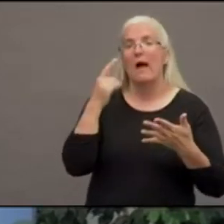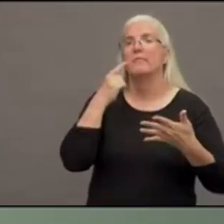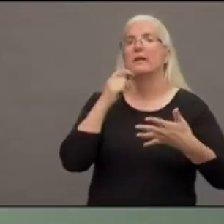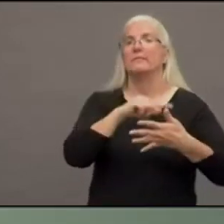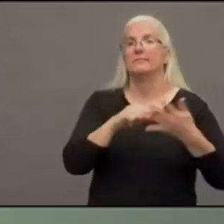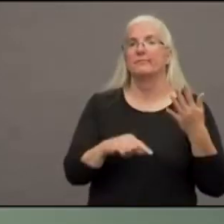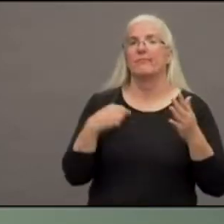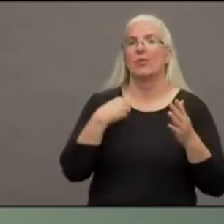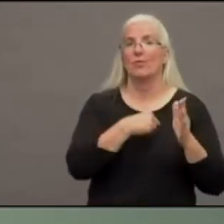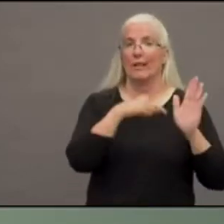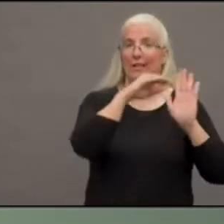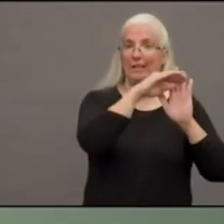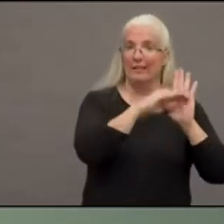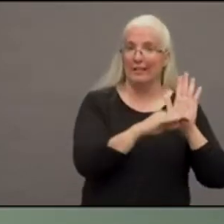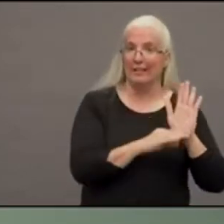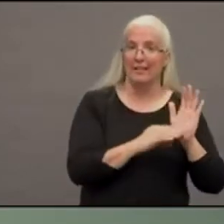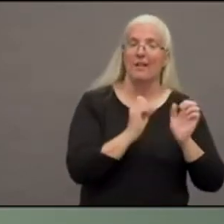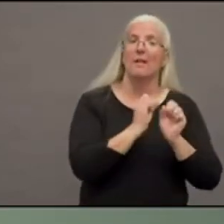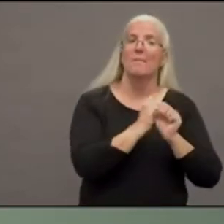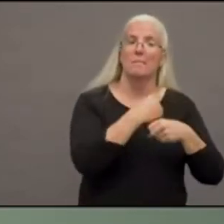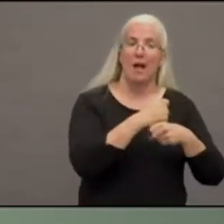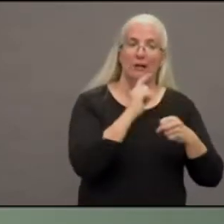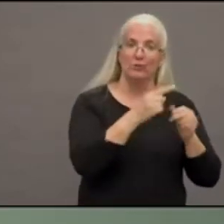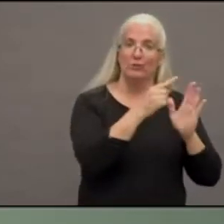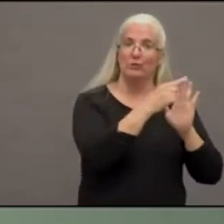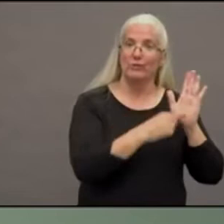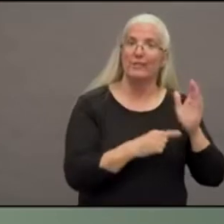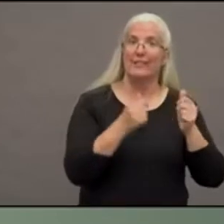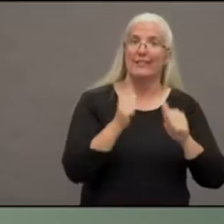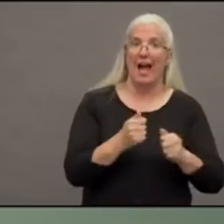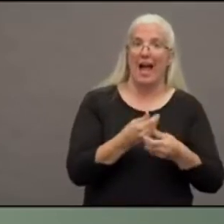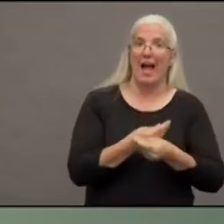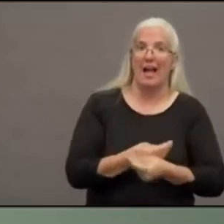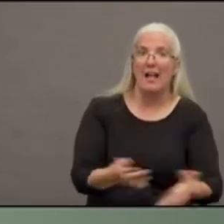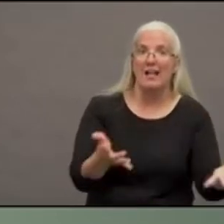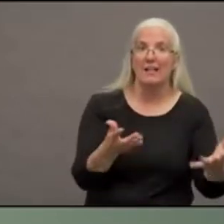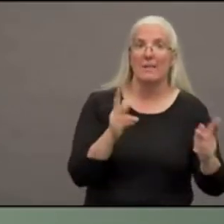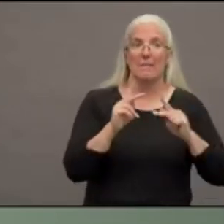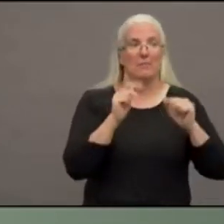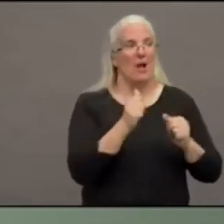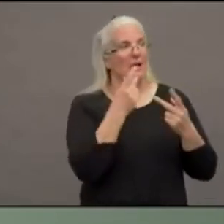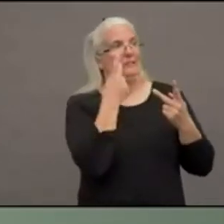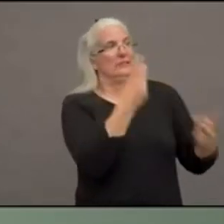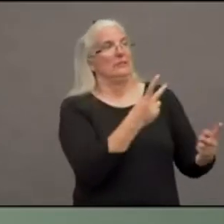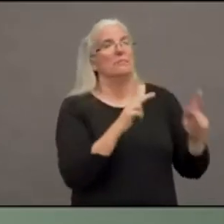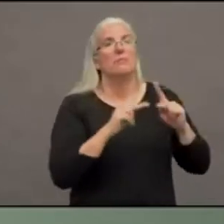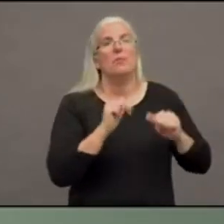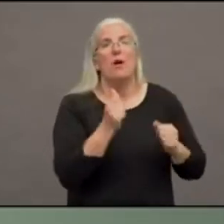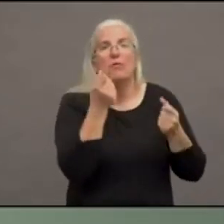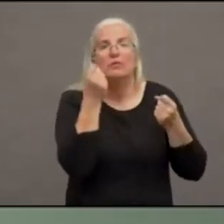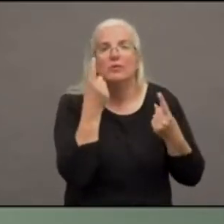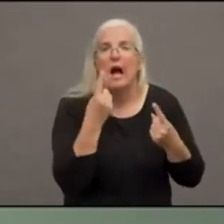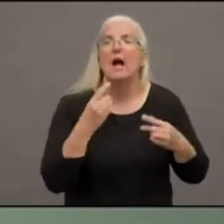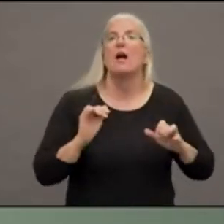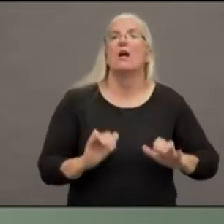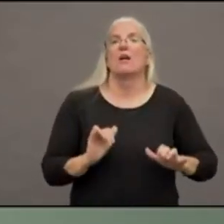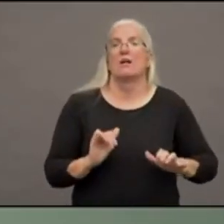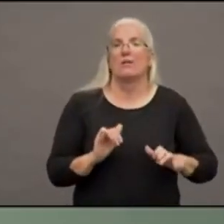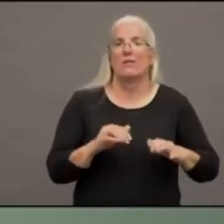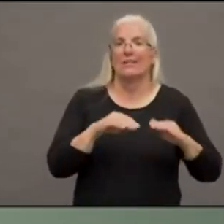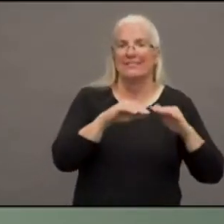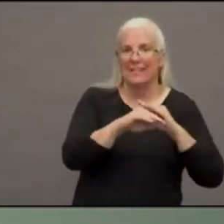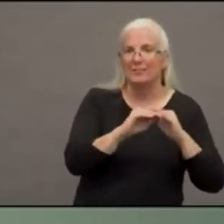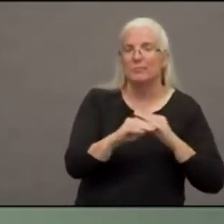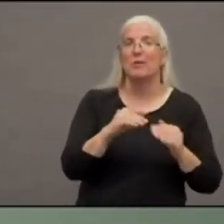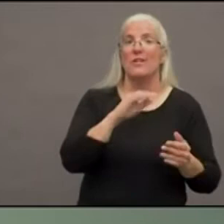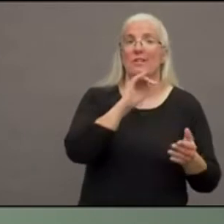accessible, so they'll be able to be viewed by members of the public online. You know, they're not being approved by the county, but they need to